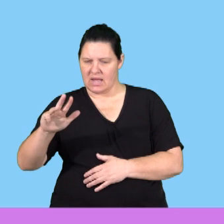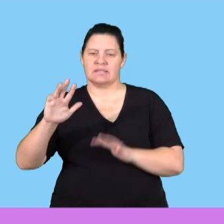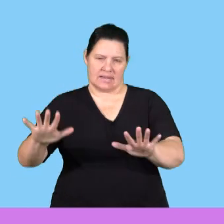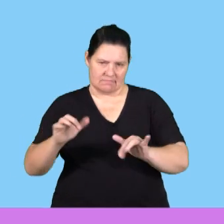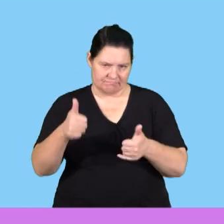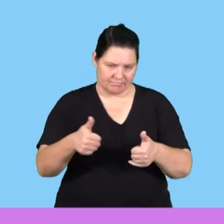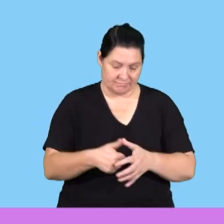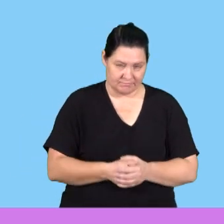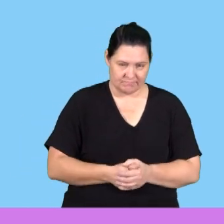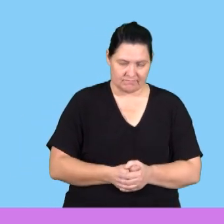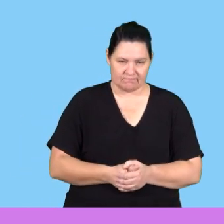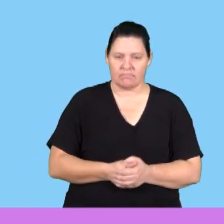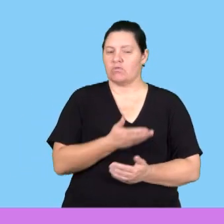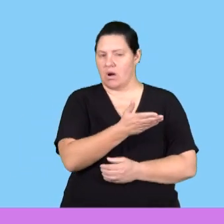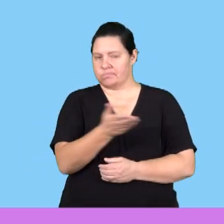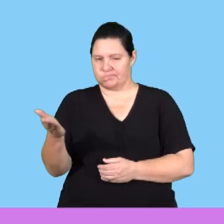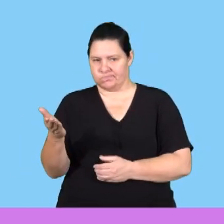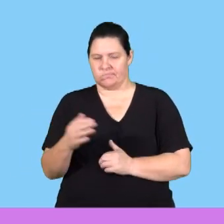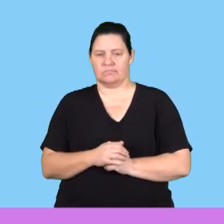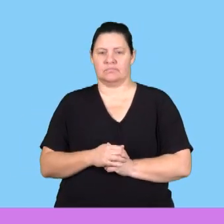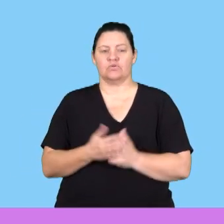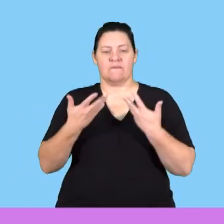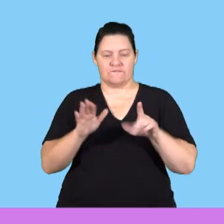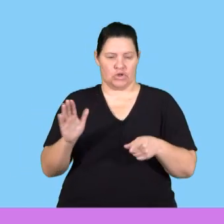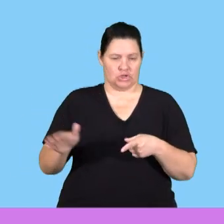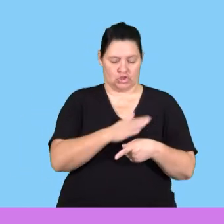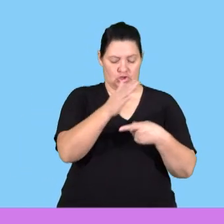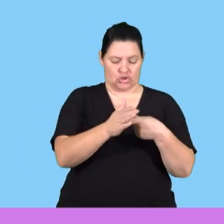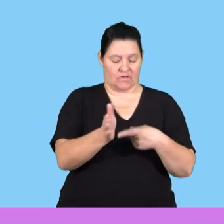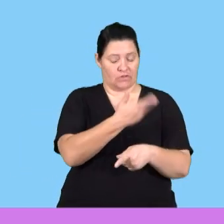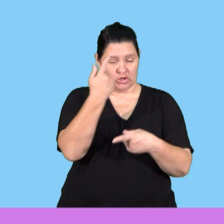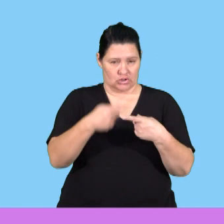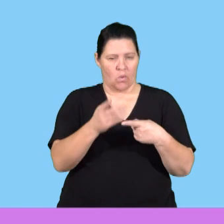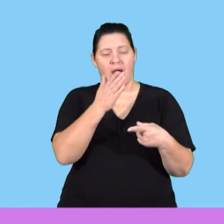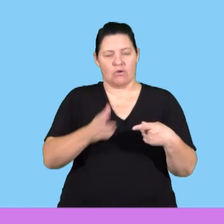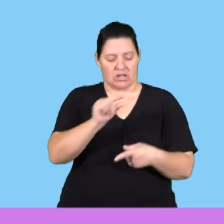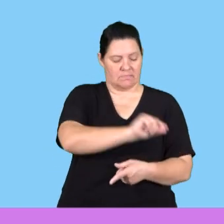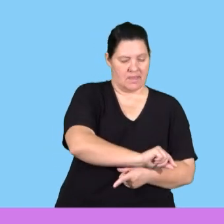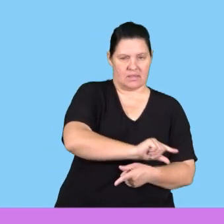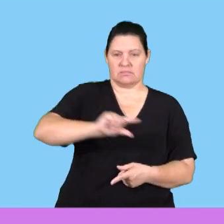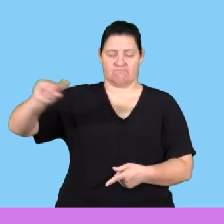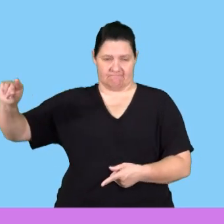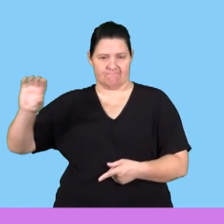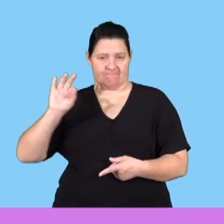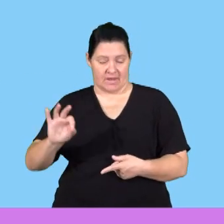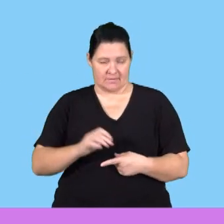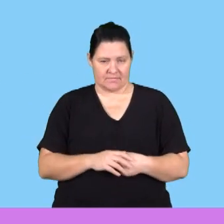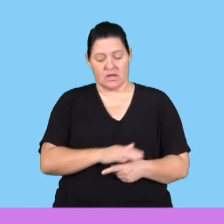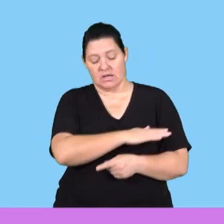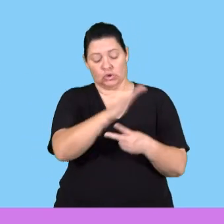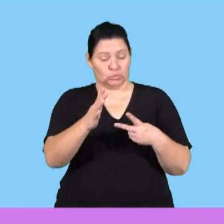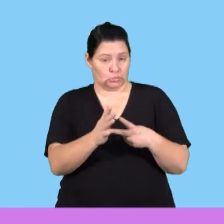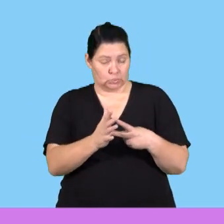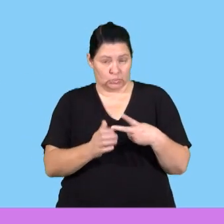5, 6, 7, 8, 9, 10. Okay, so they're all there. So I completed my step 1 by arranging it in